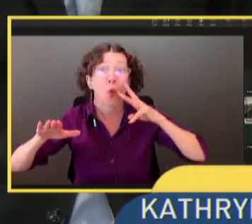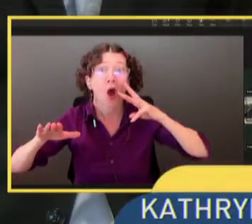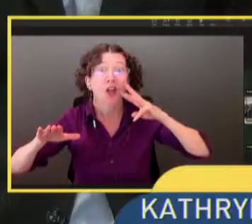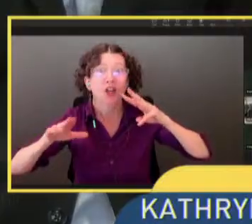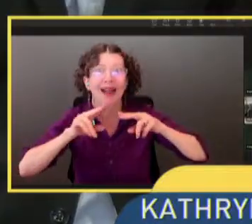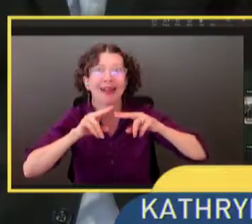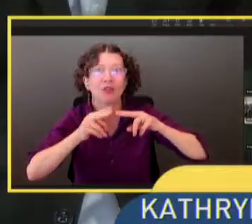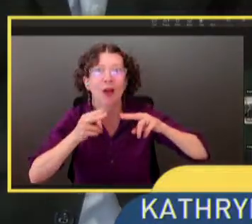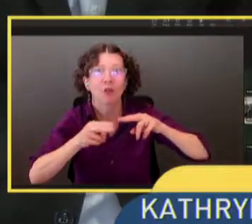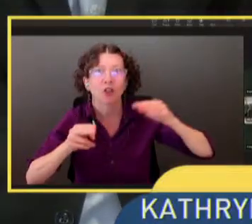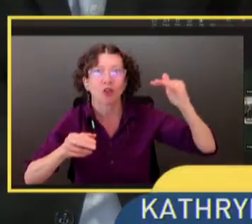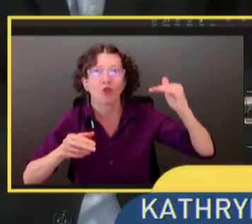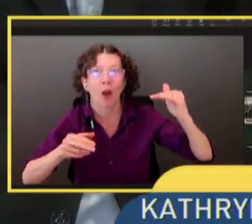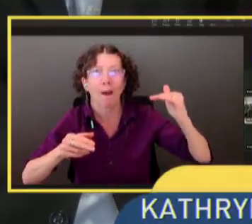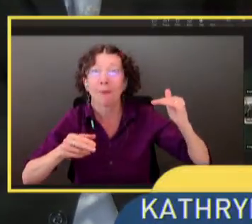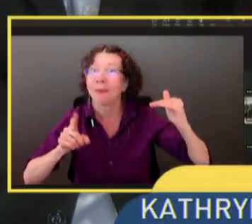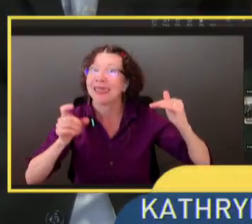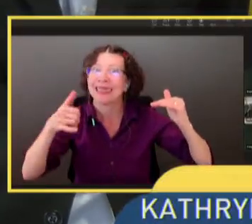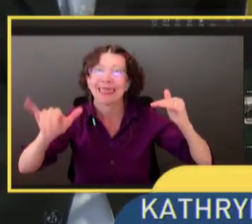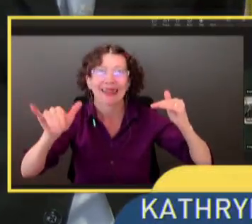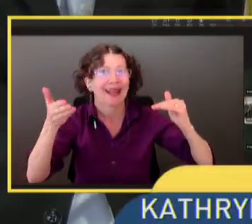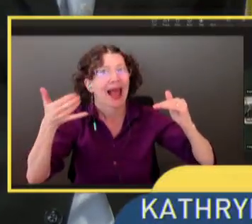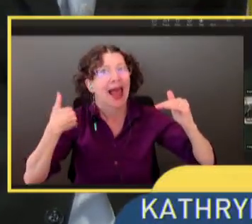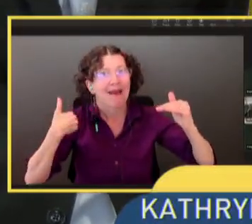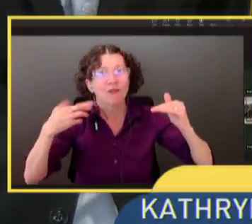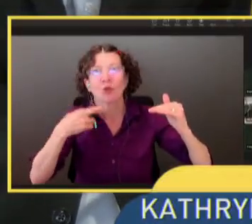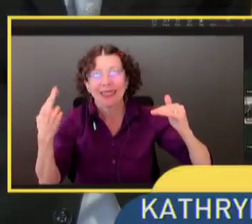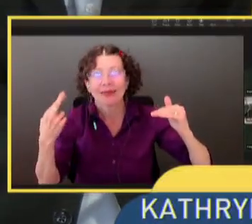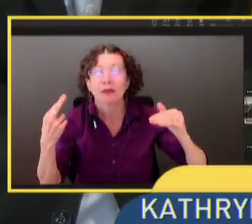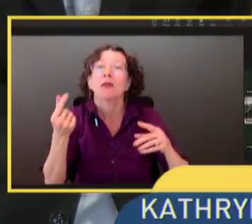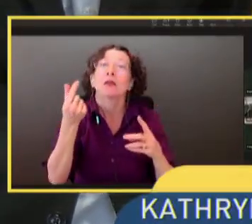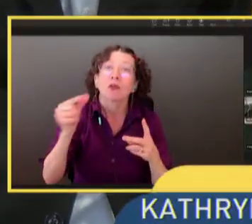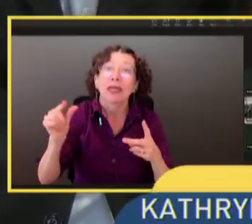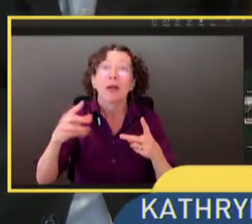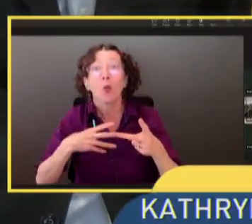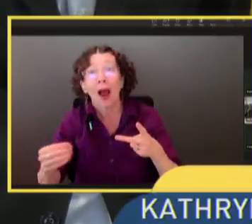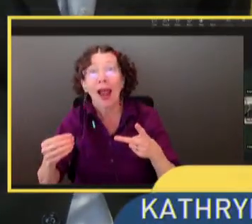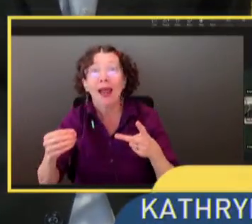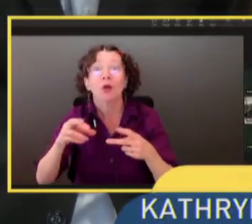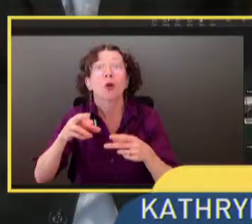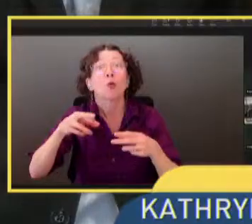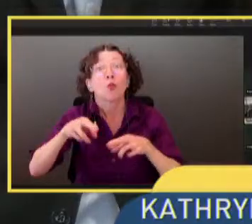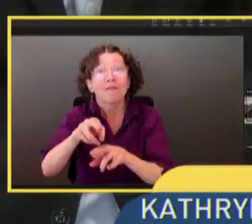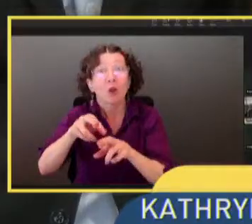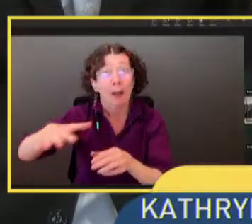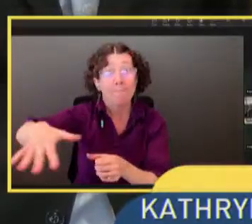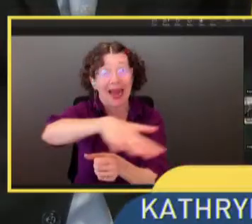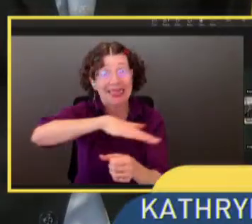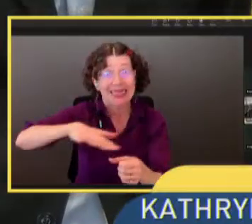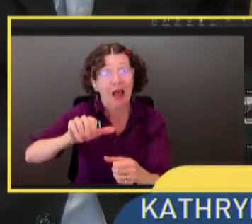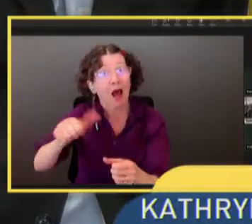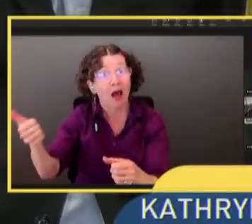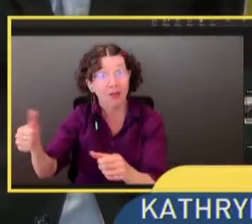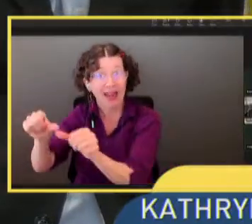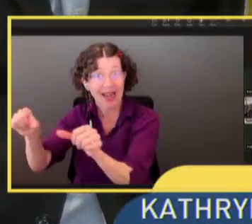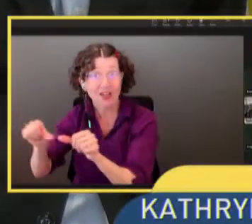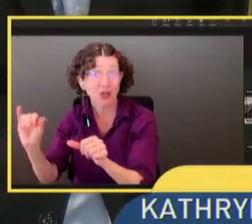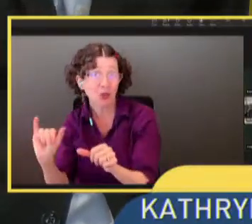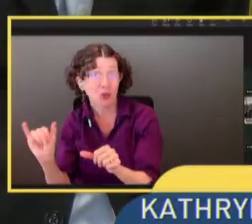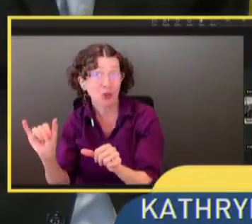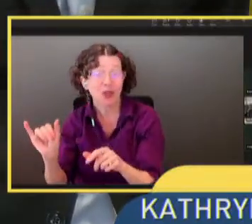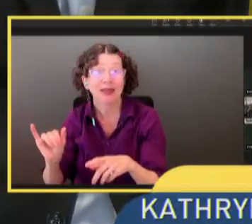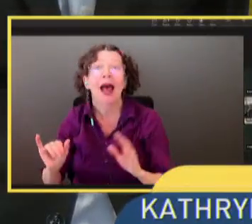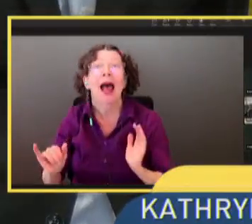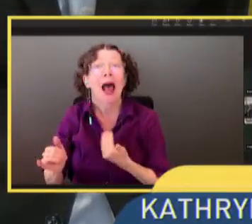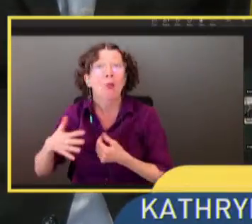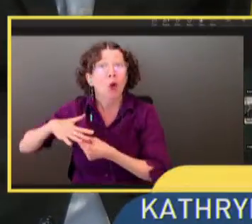prepare for future storm events. The risk with levees decrease as the river levels drop, but it